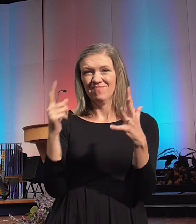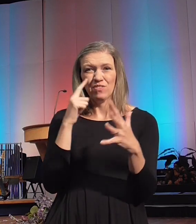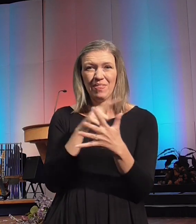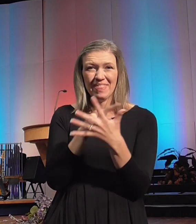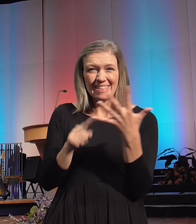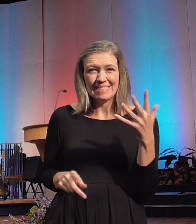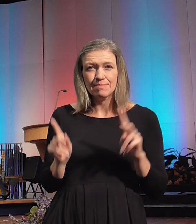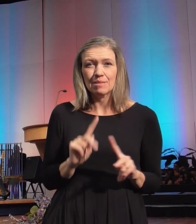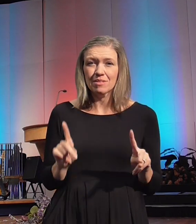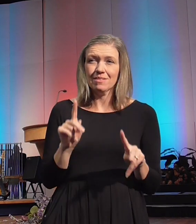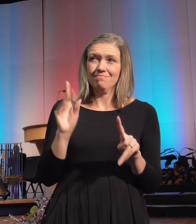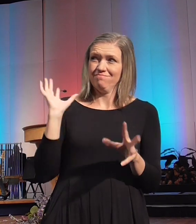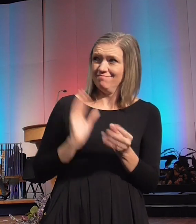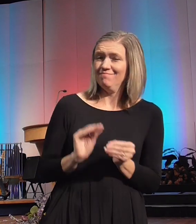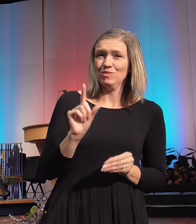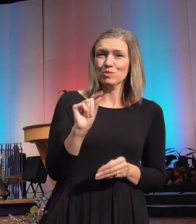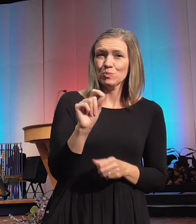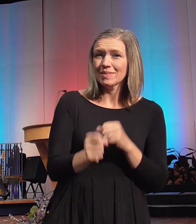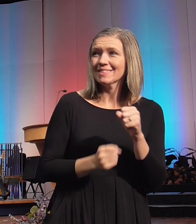years.